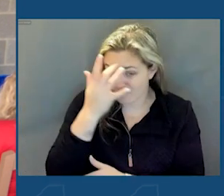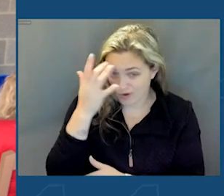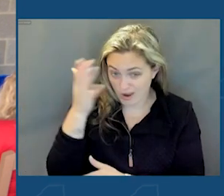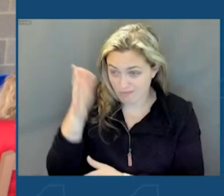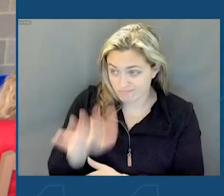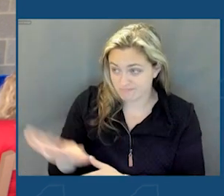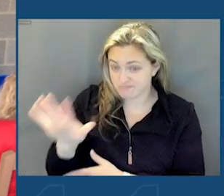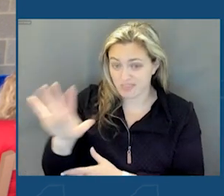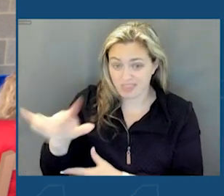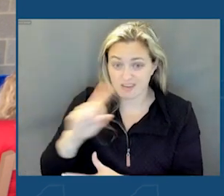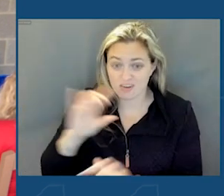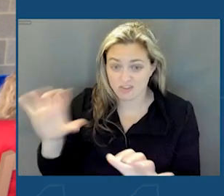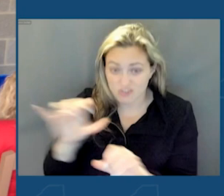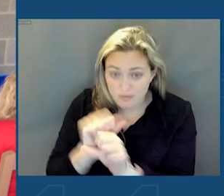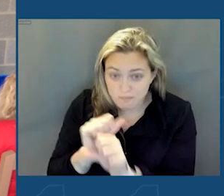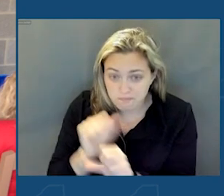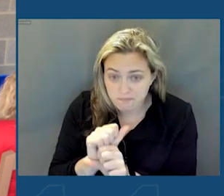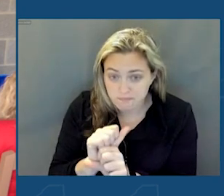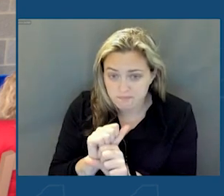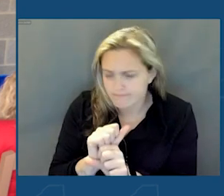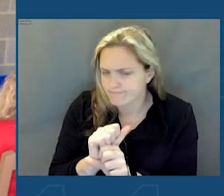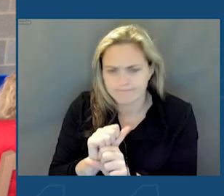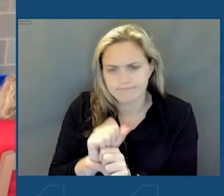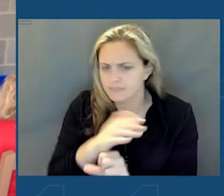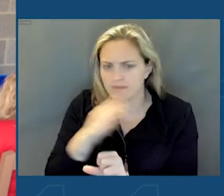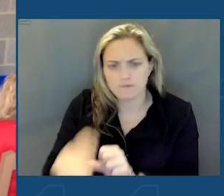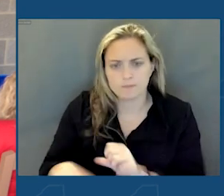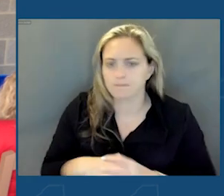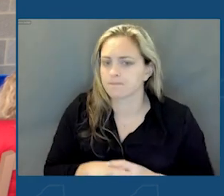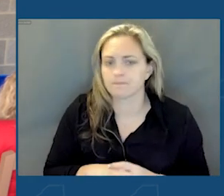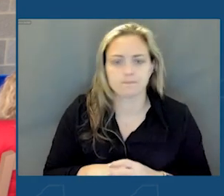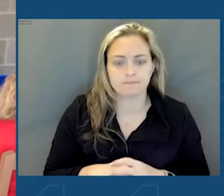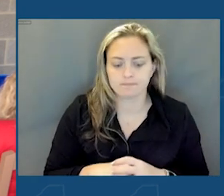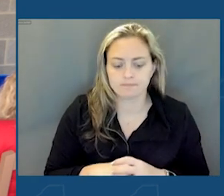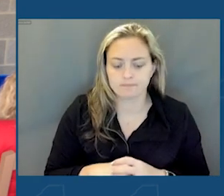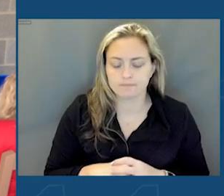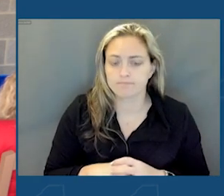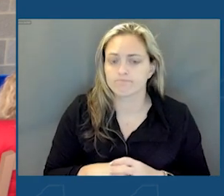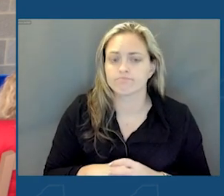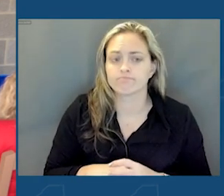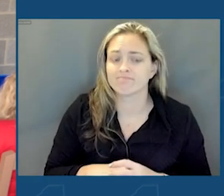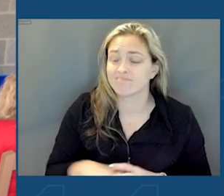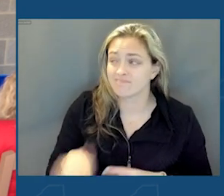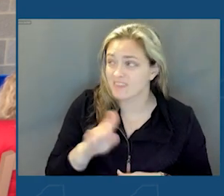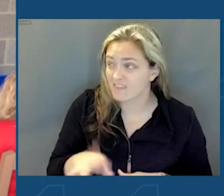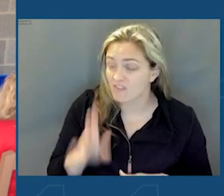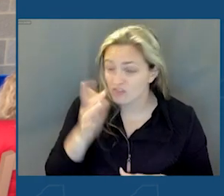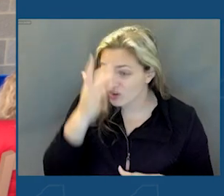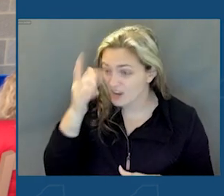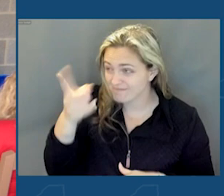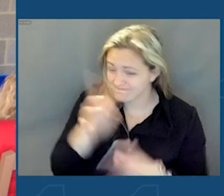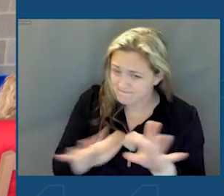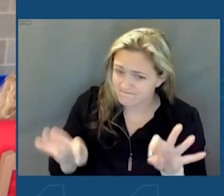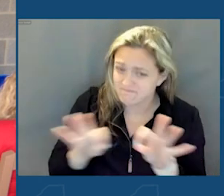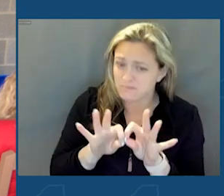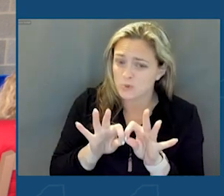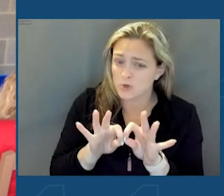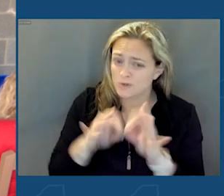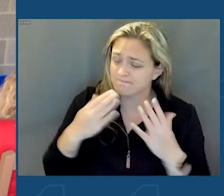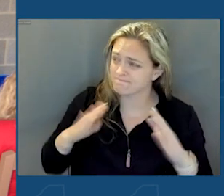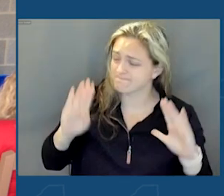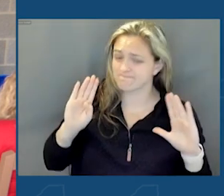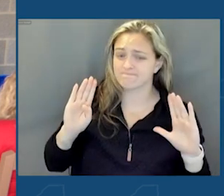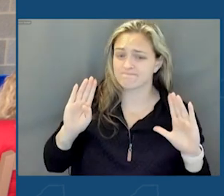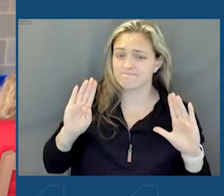what they have done. May we never forget their worth, their sacrifice, and